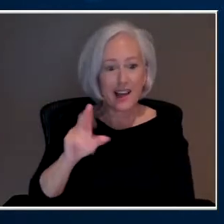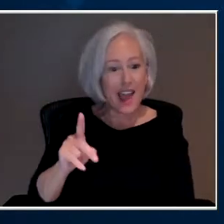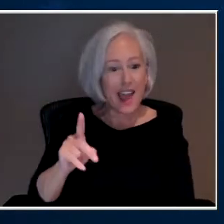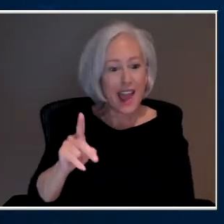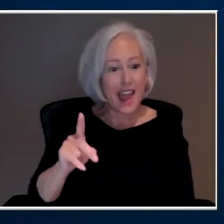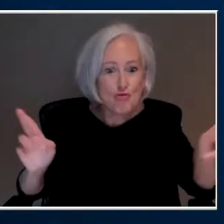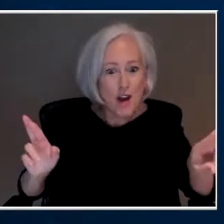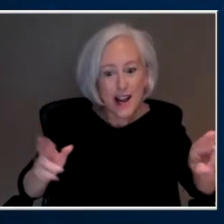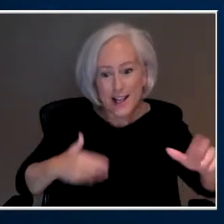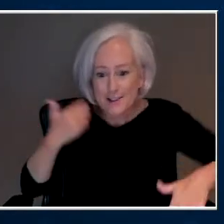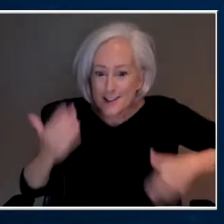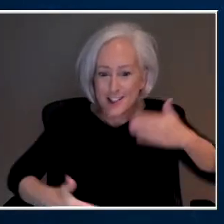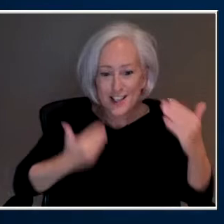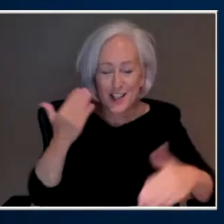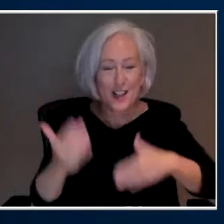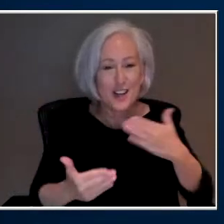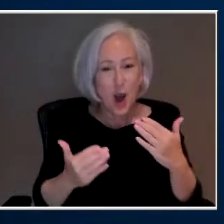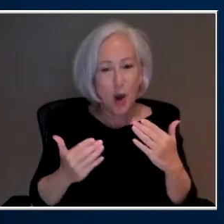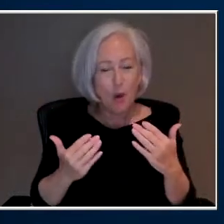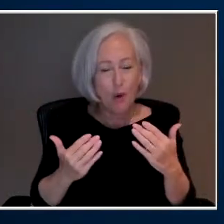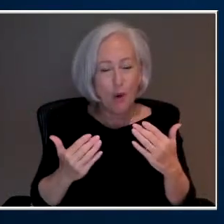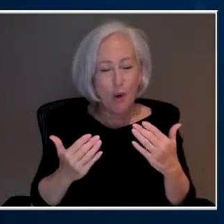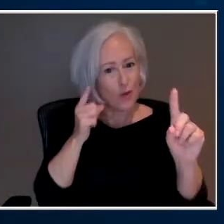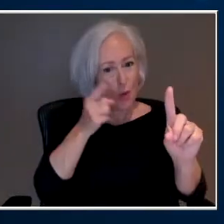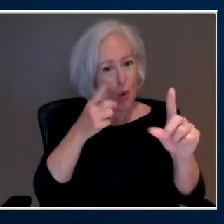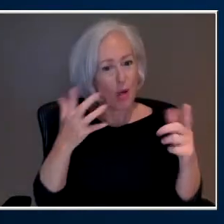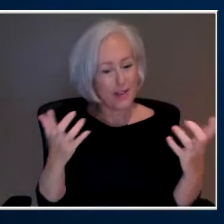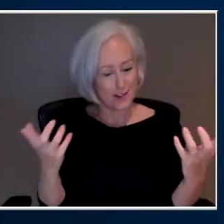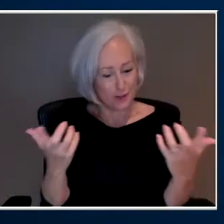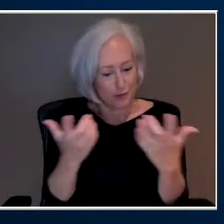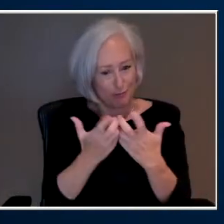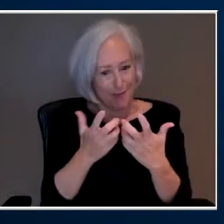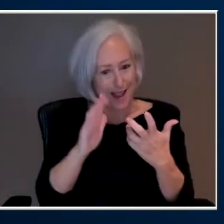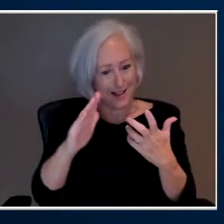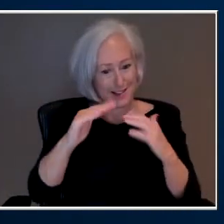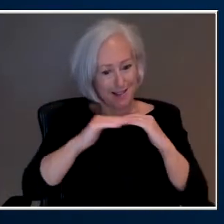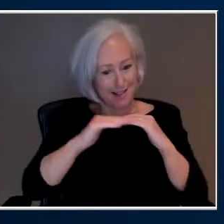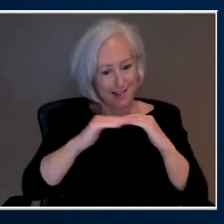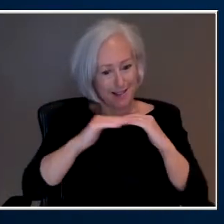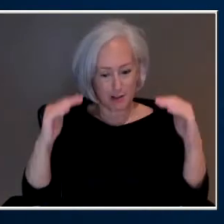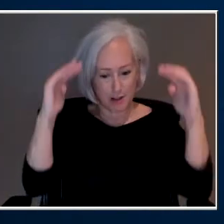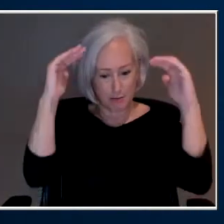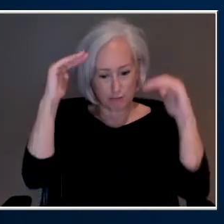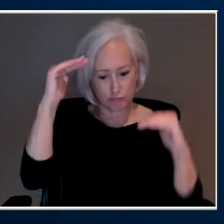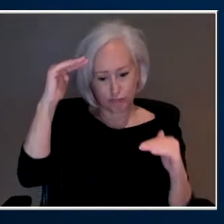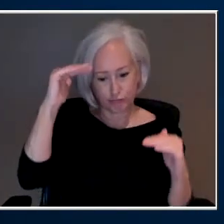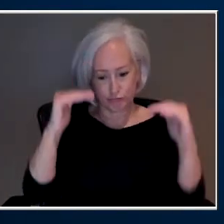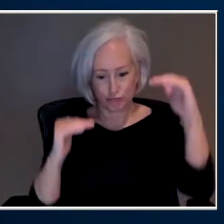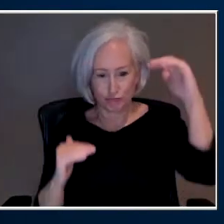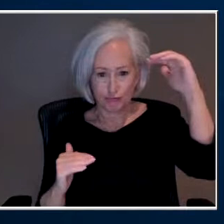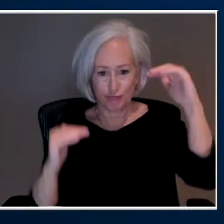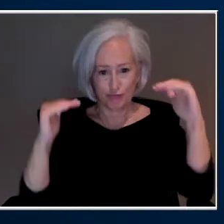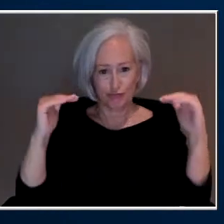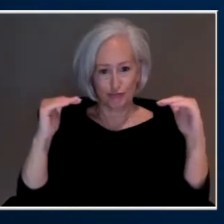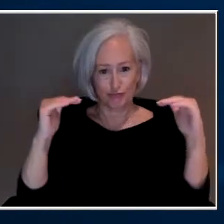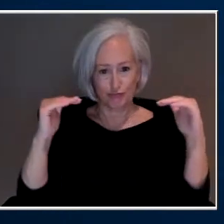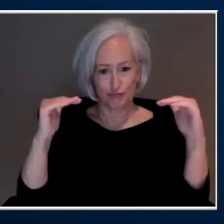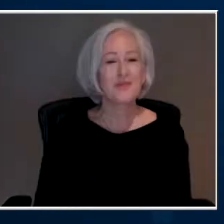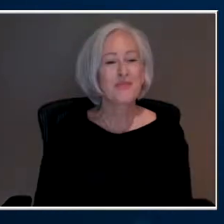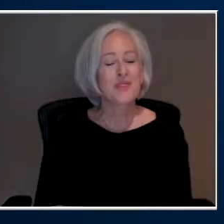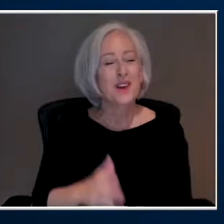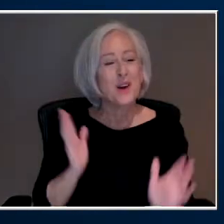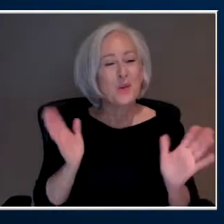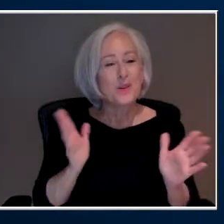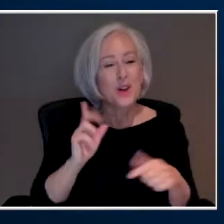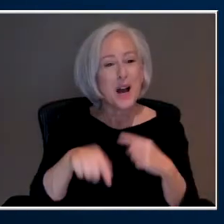them on their level and really kind of help them through that exam, just really based on the patient. Well, and we talked a little bit about it this morning, where you don't wear a white coat because